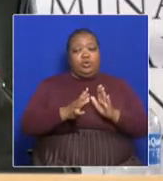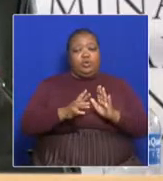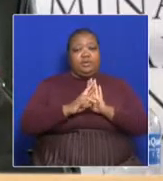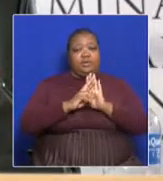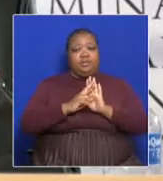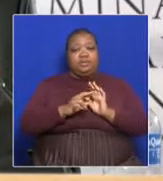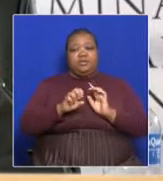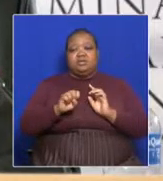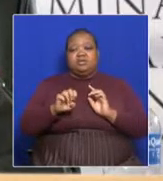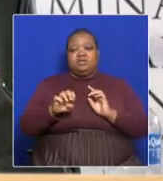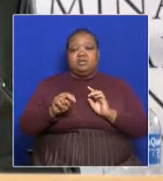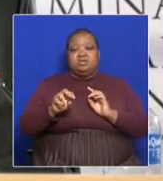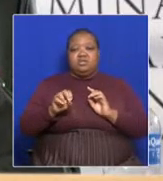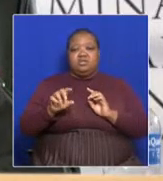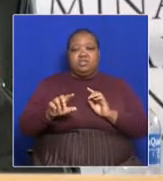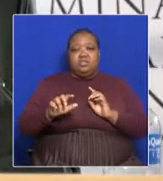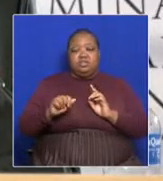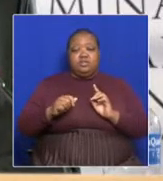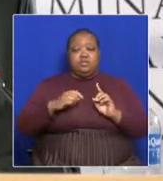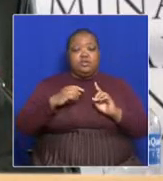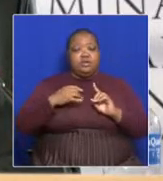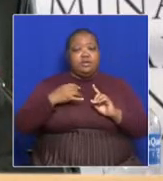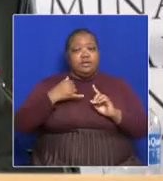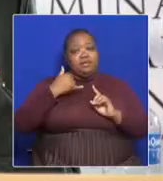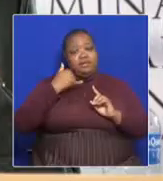her on the phone. She had called me,